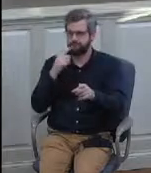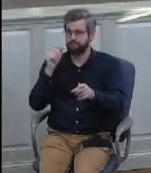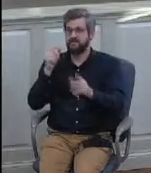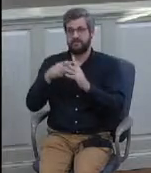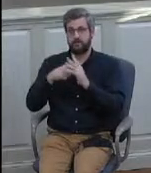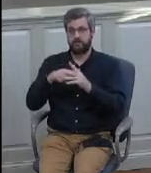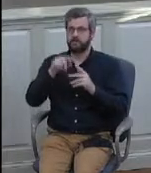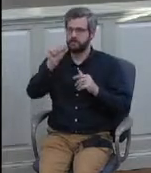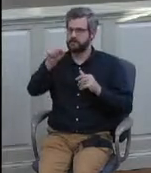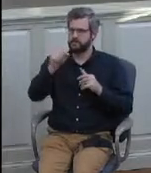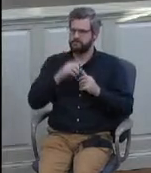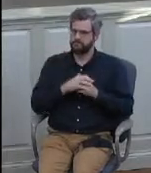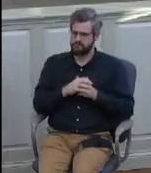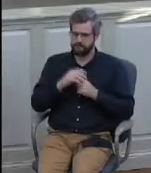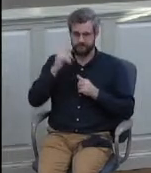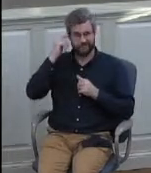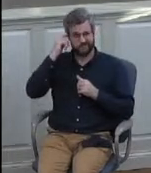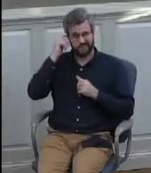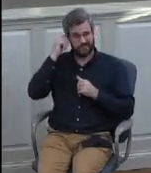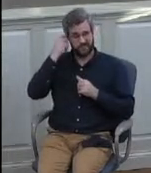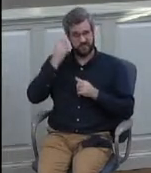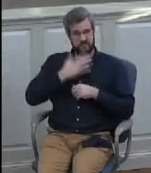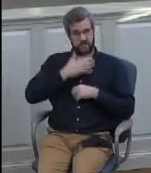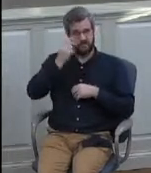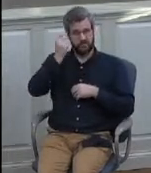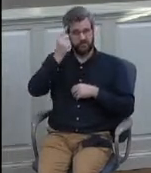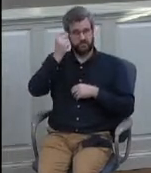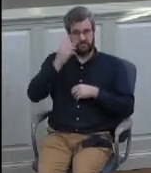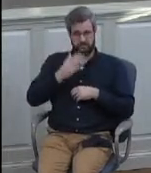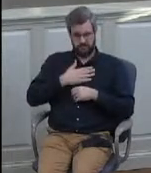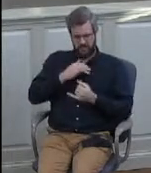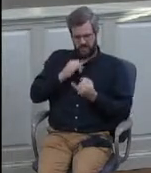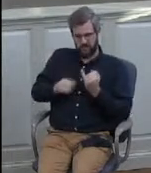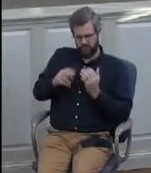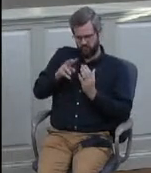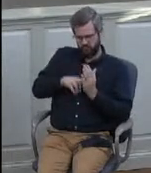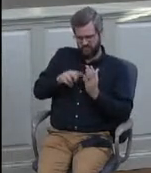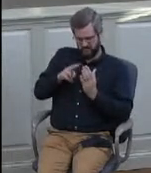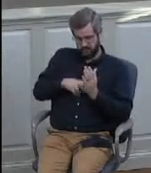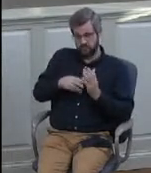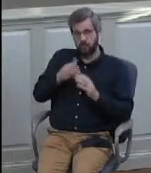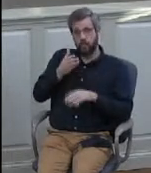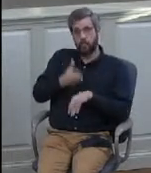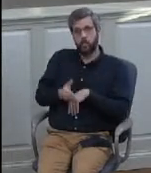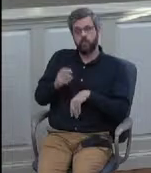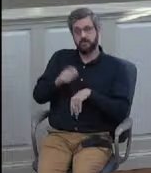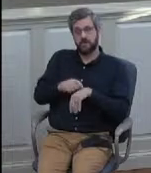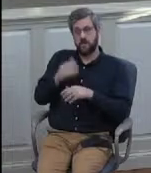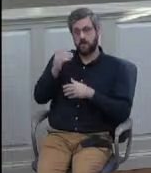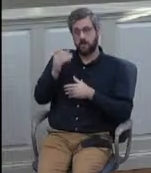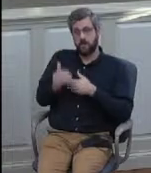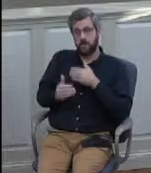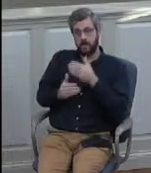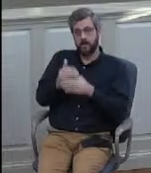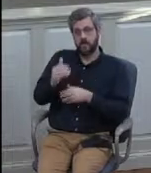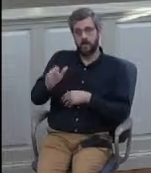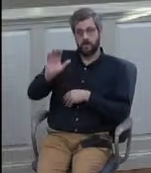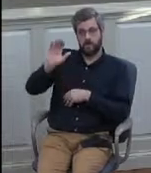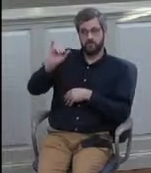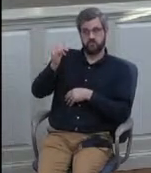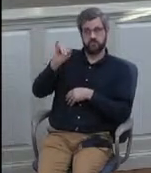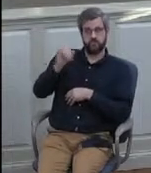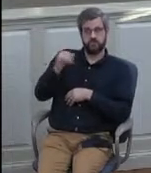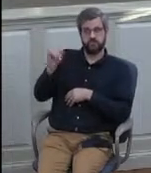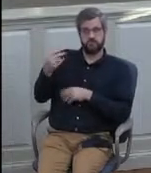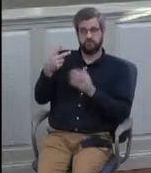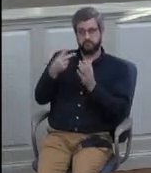And then the way I understood that, the last I read about that, is over time, that effectiveness